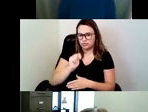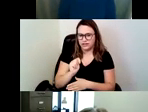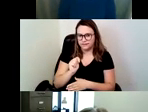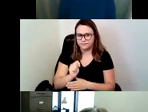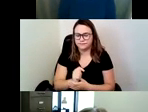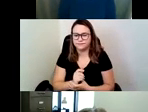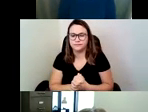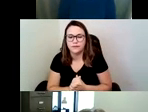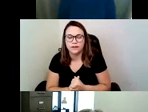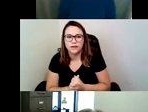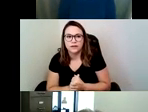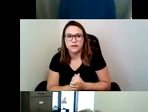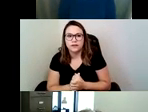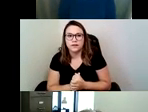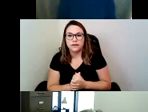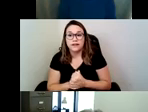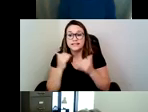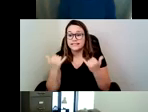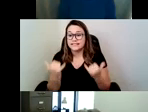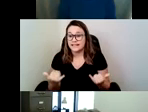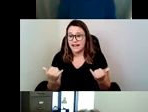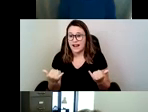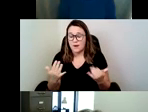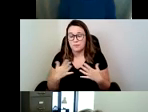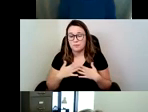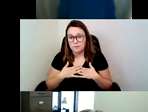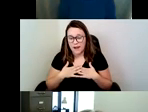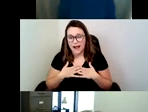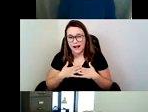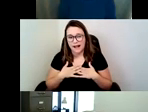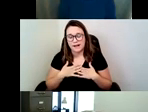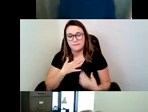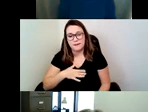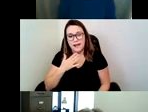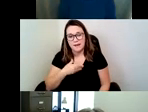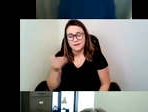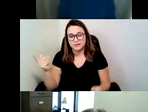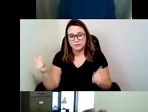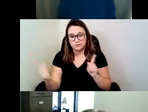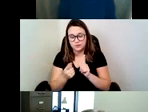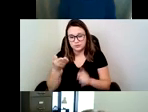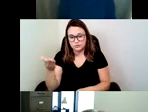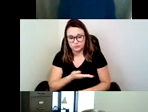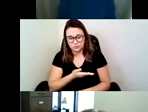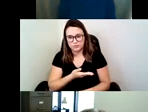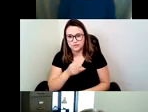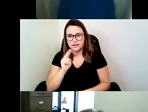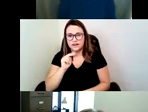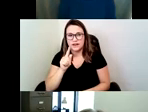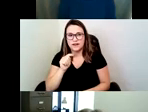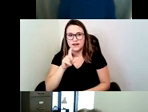Now, it is my distinct pleasure to introduce Natalie Rowan,